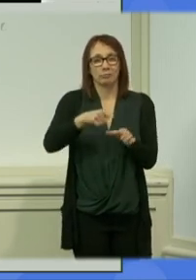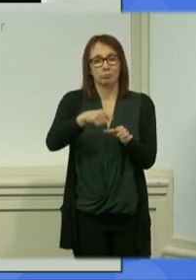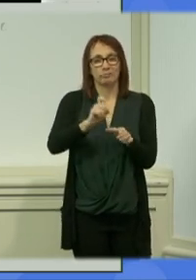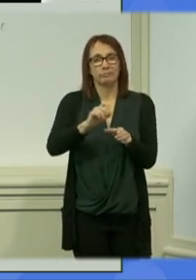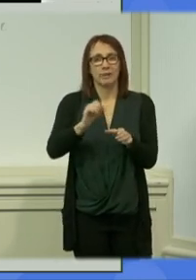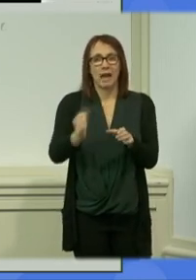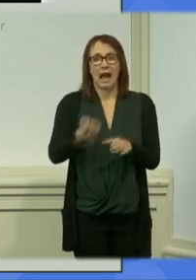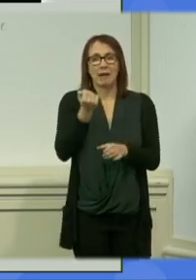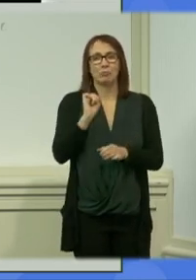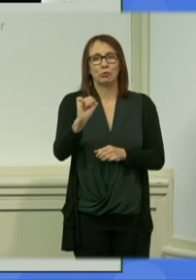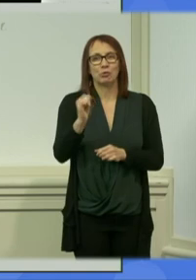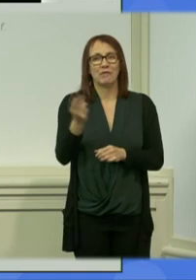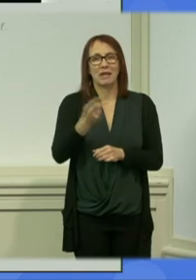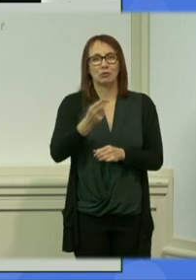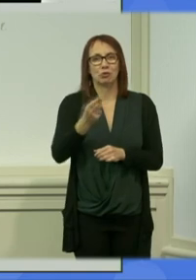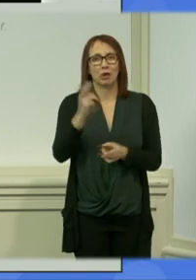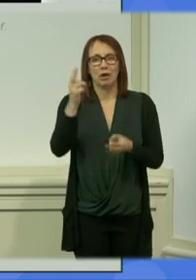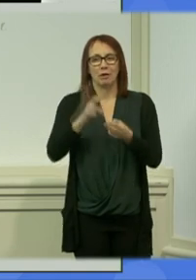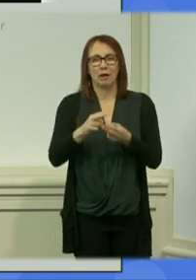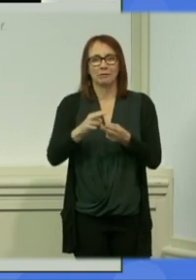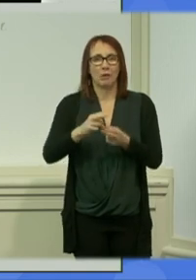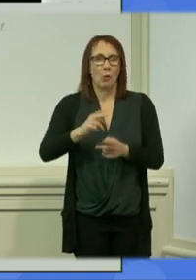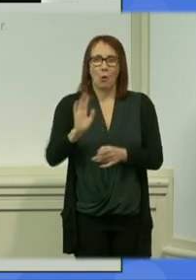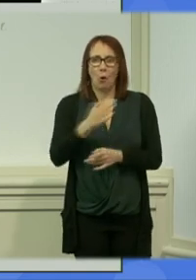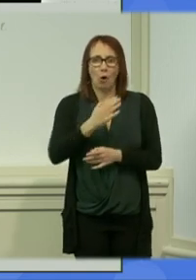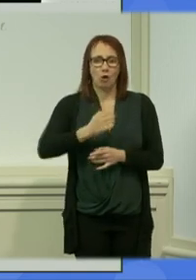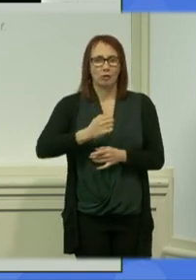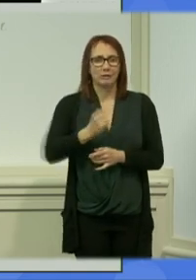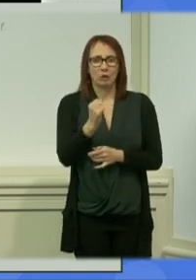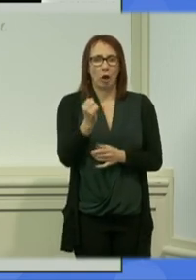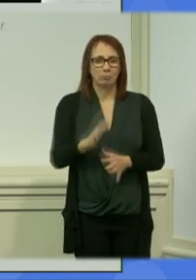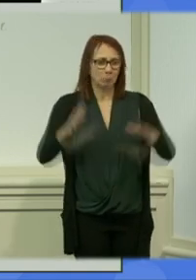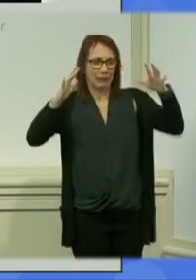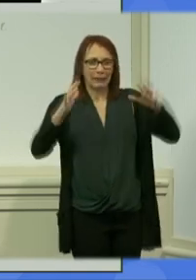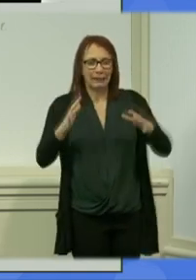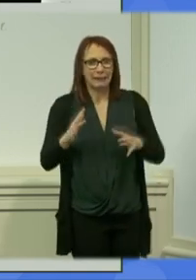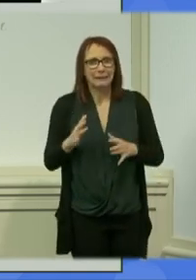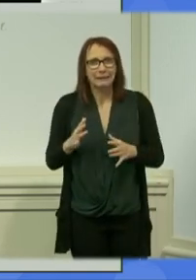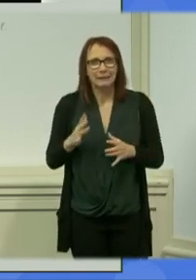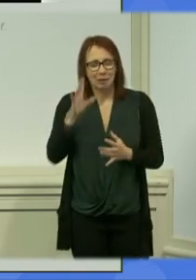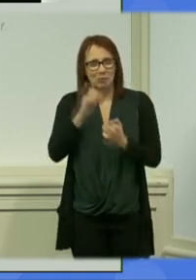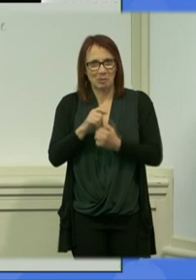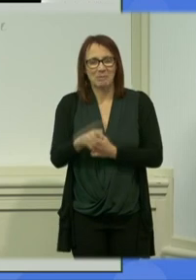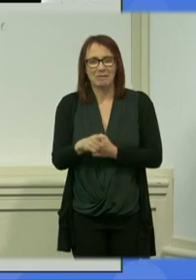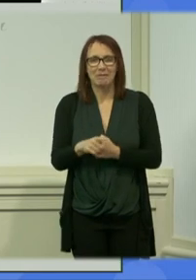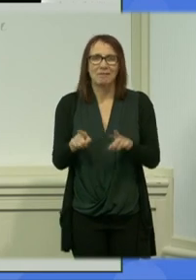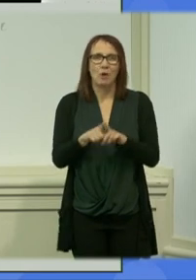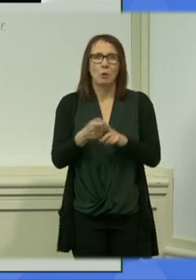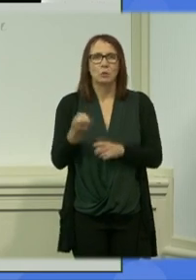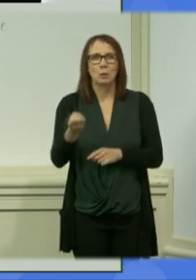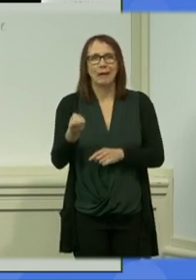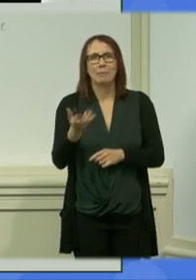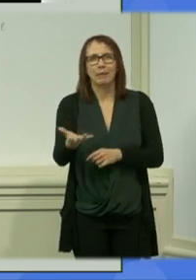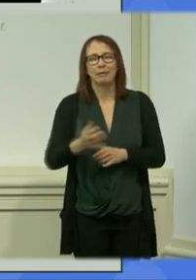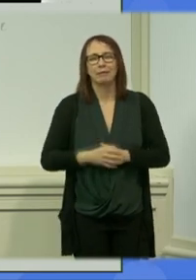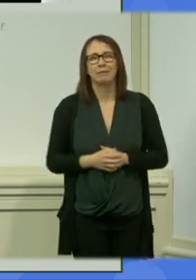Brew cut down the sugar, how that caused an uproar in Scotland. That was because of that. And also levies on gambling as well. So